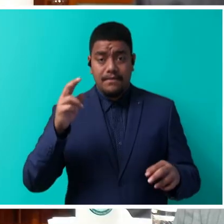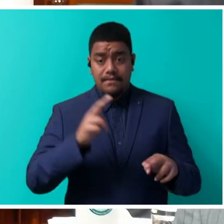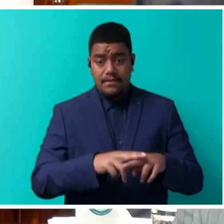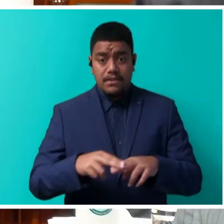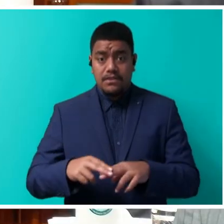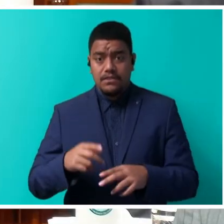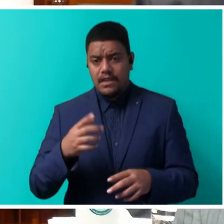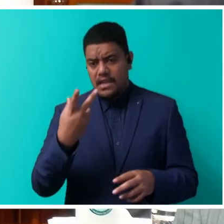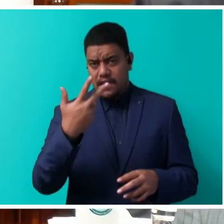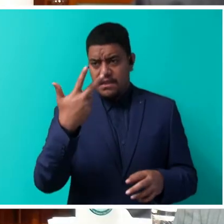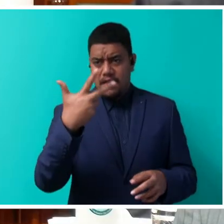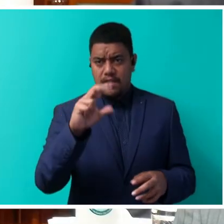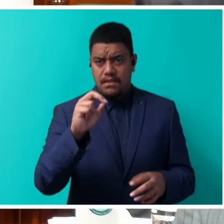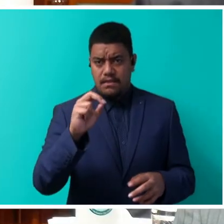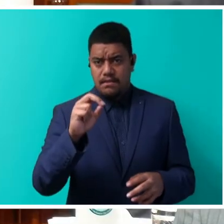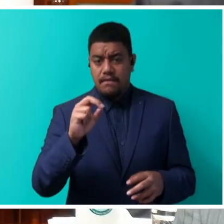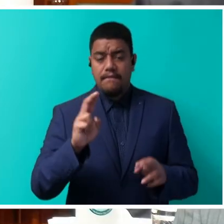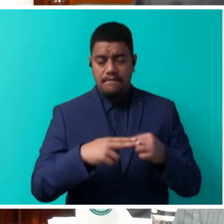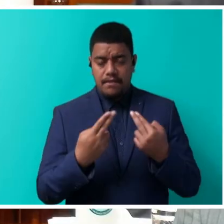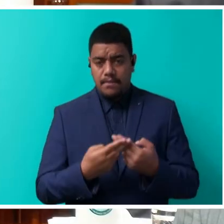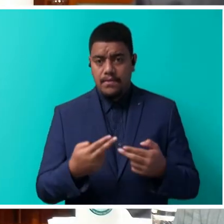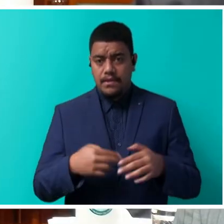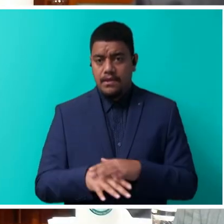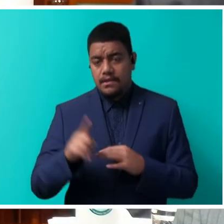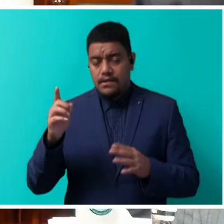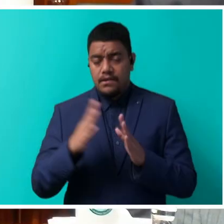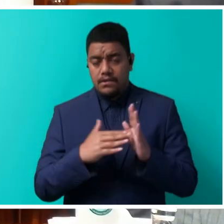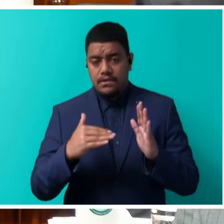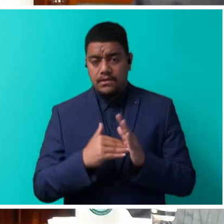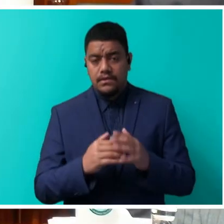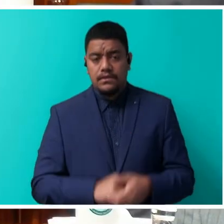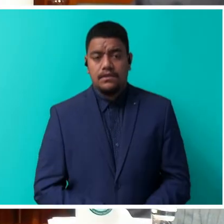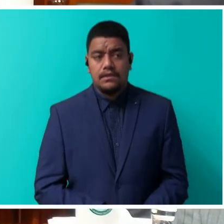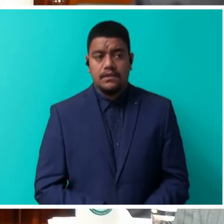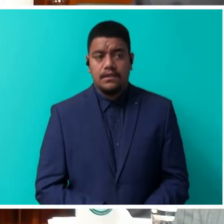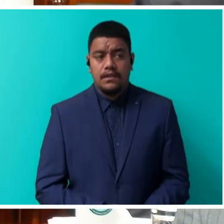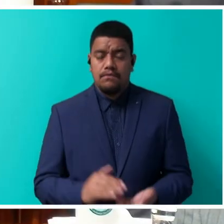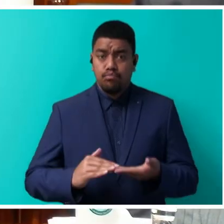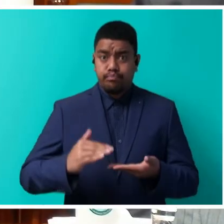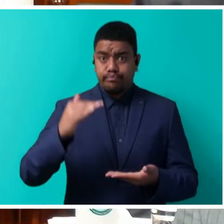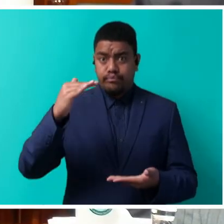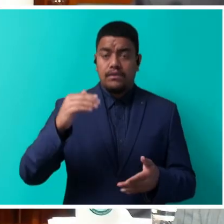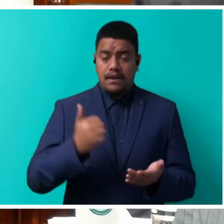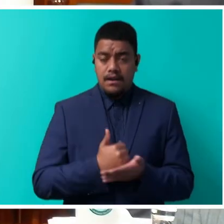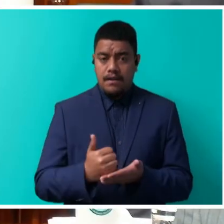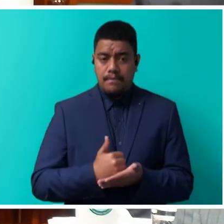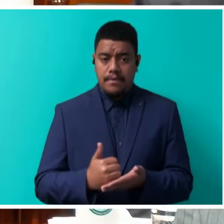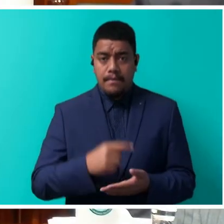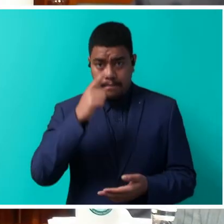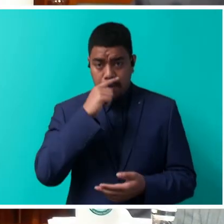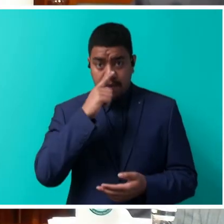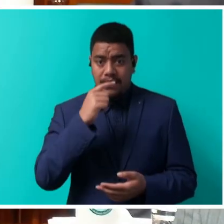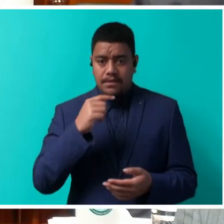in Wellington. Some are also employed in Wanganui and others in Auckland. There's an increasing number of people being